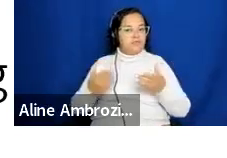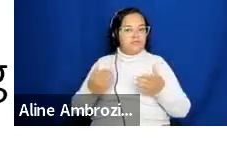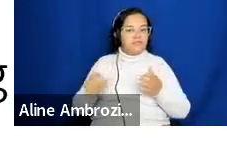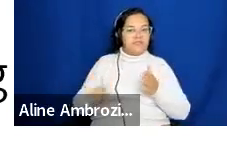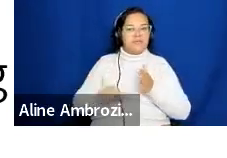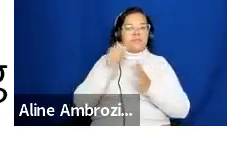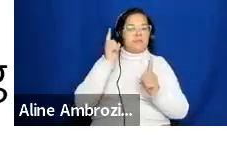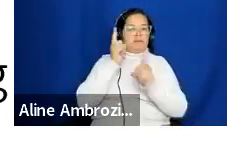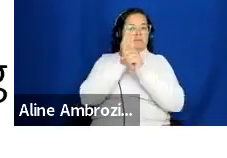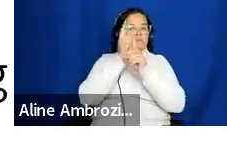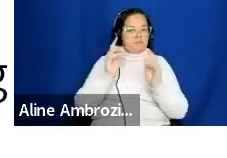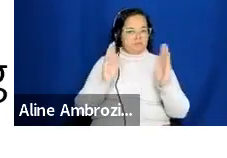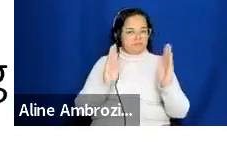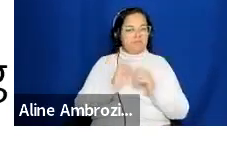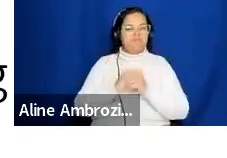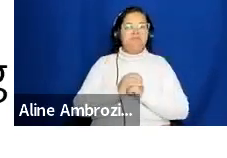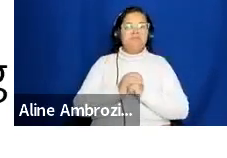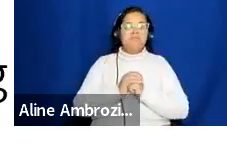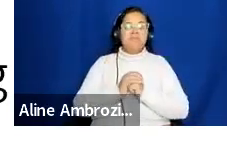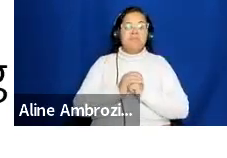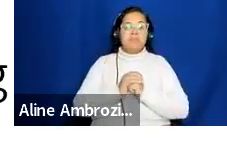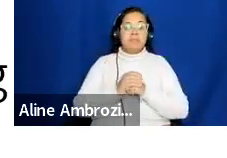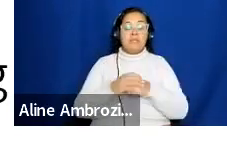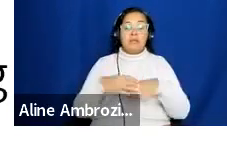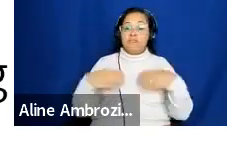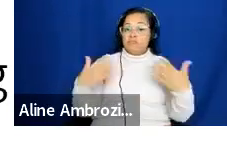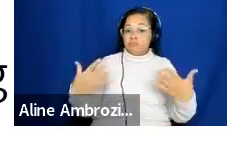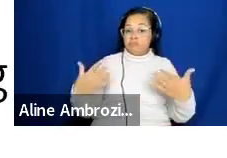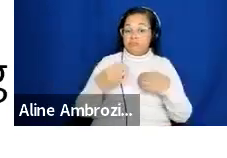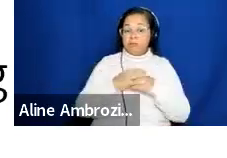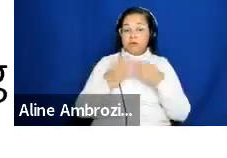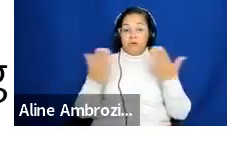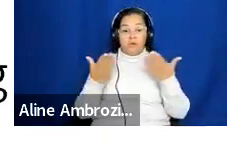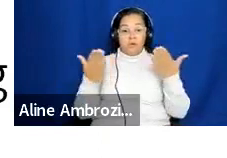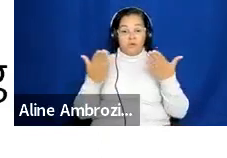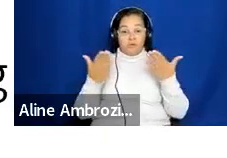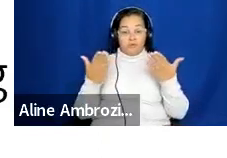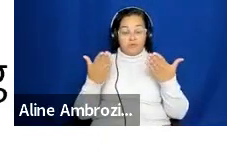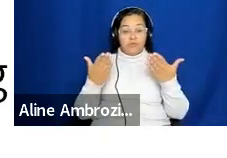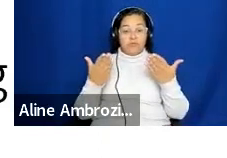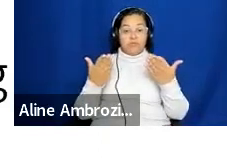And so I thought in this first session we would have a look at